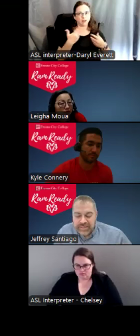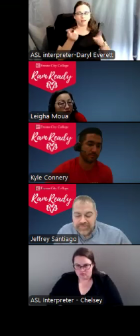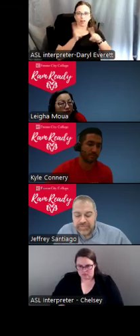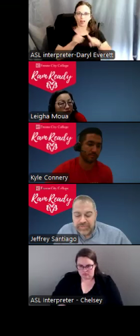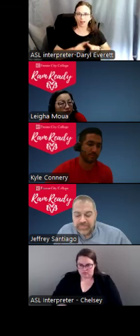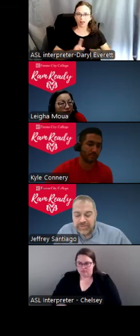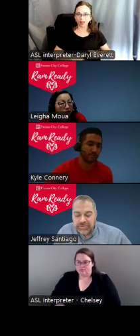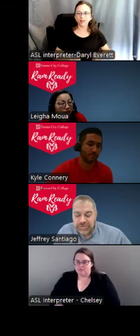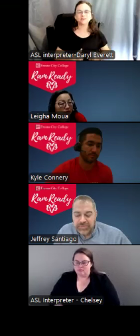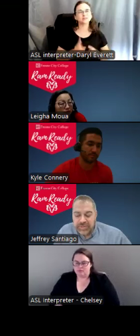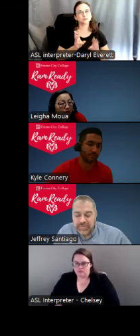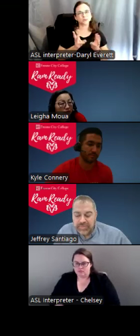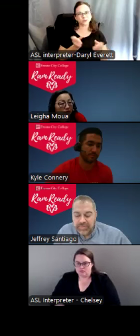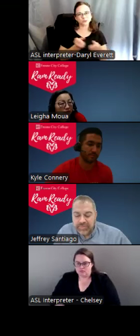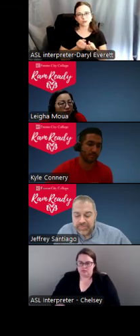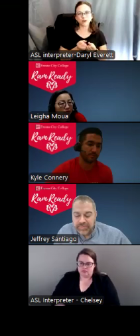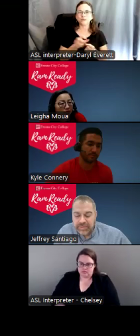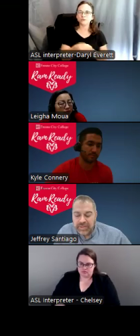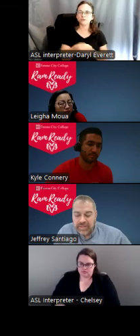transfer day, different student